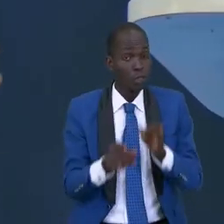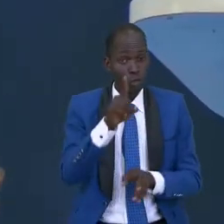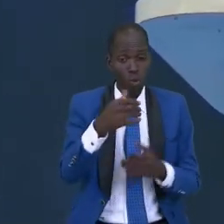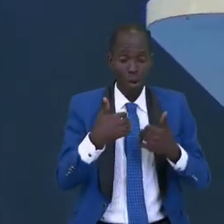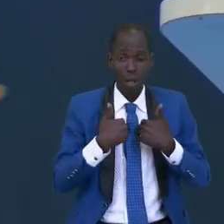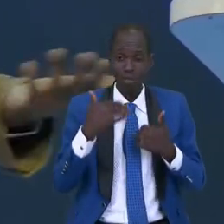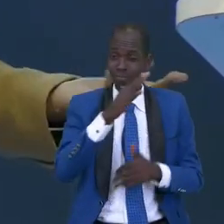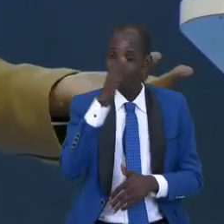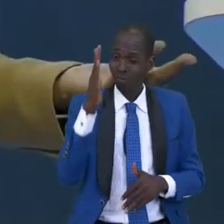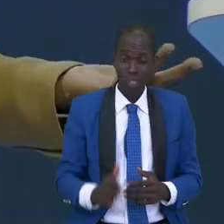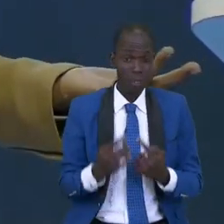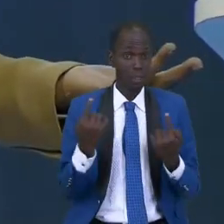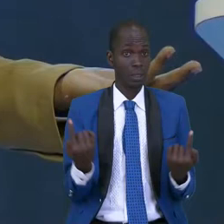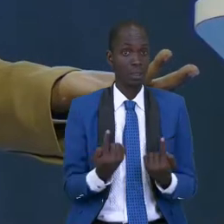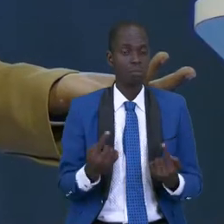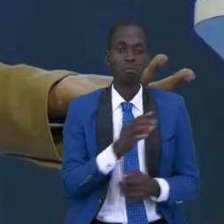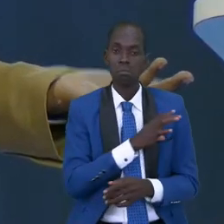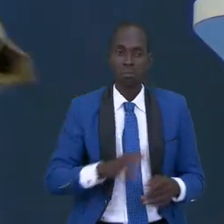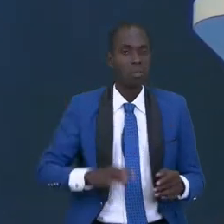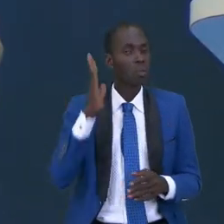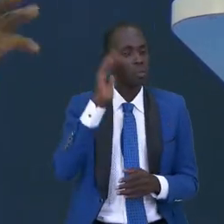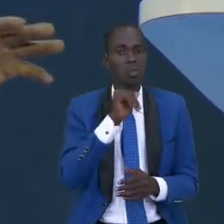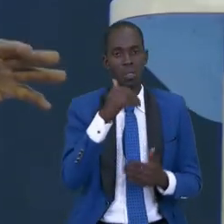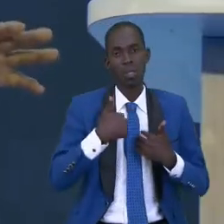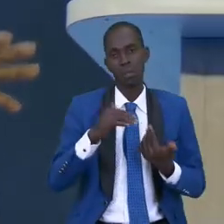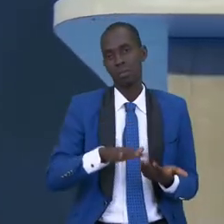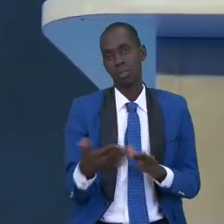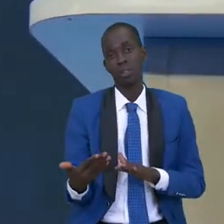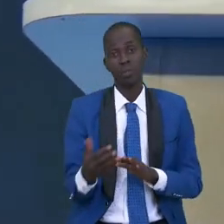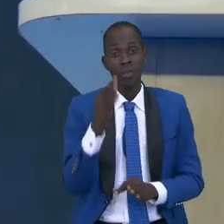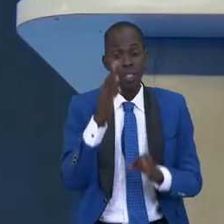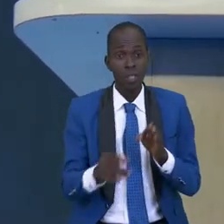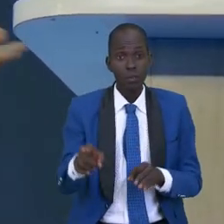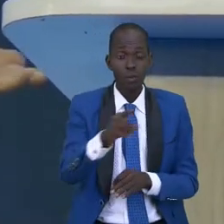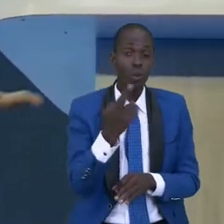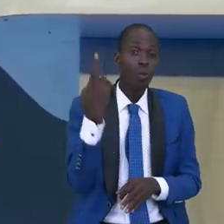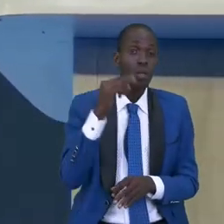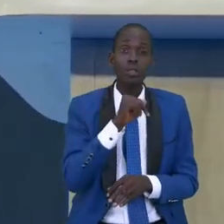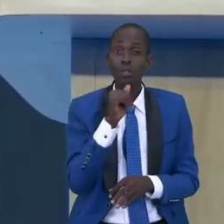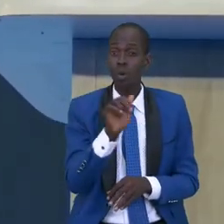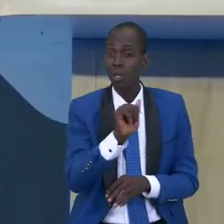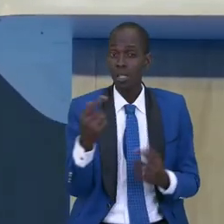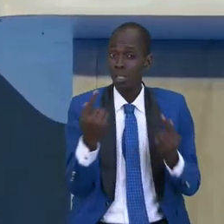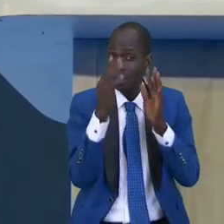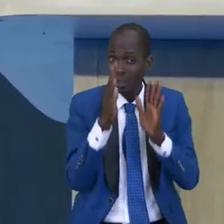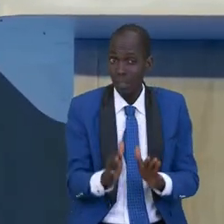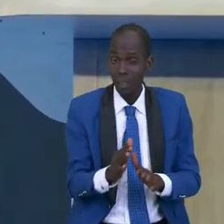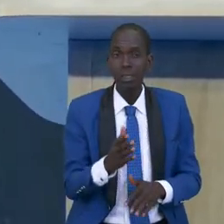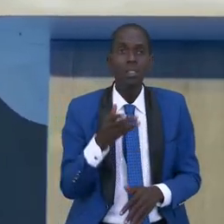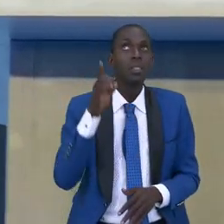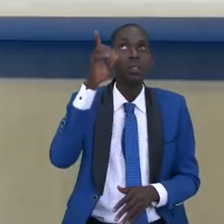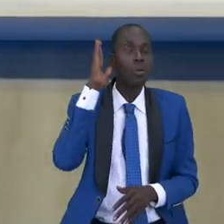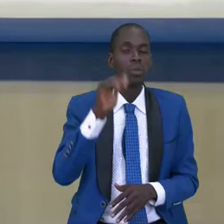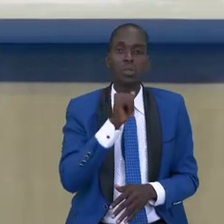sinned, Christ would not have died. If you were not a sinner, there would not be a savior. If